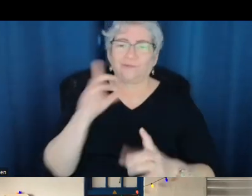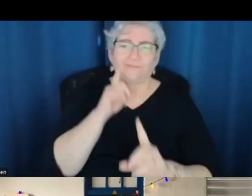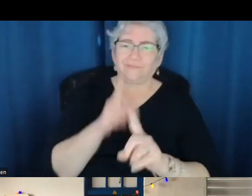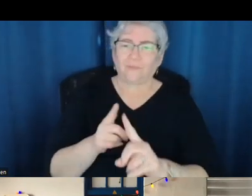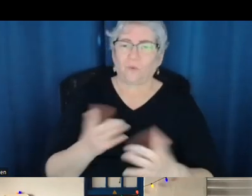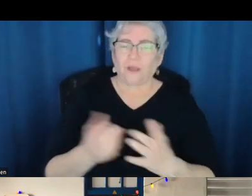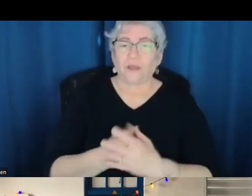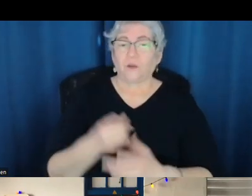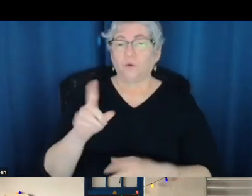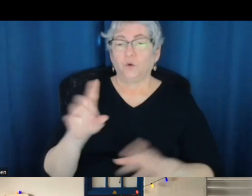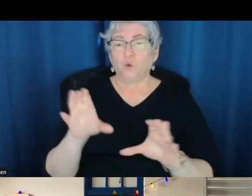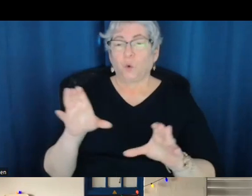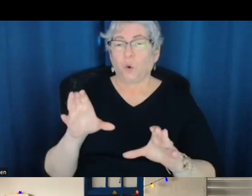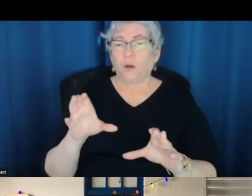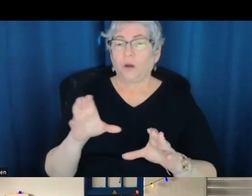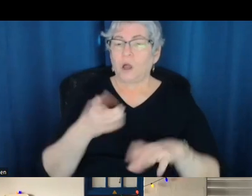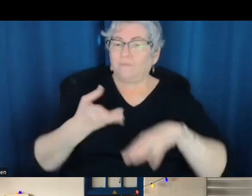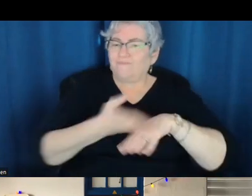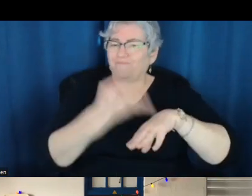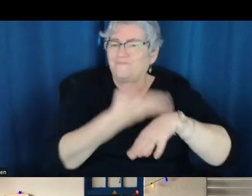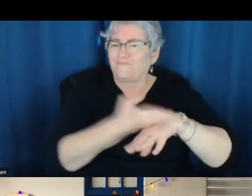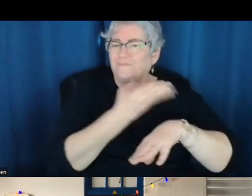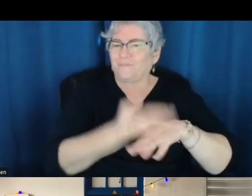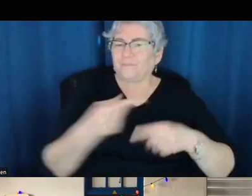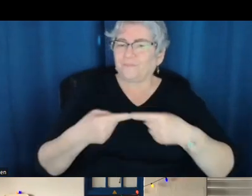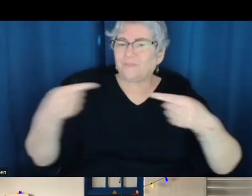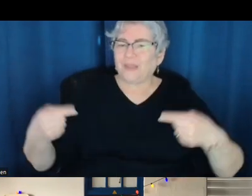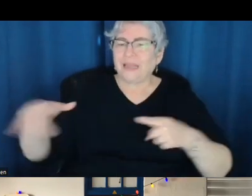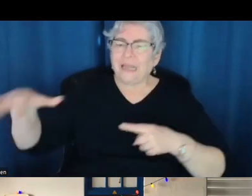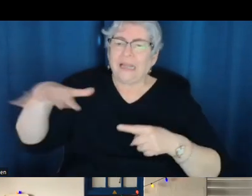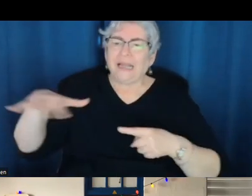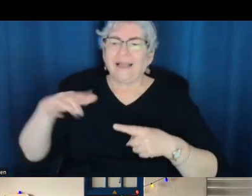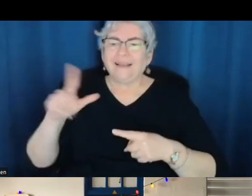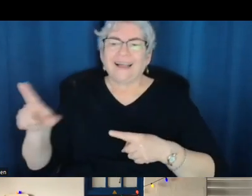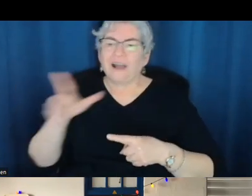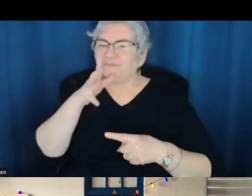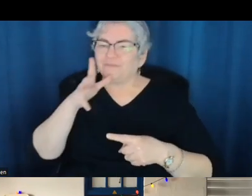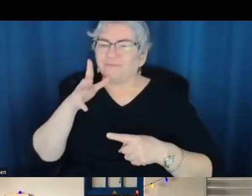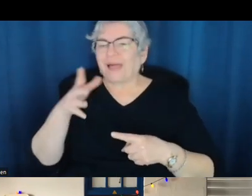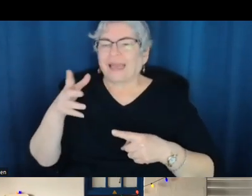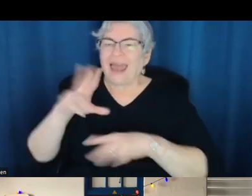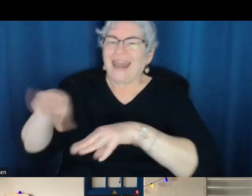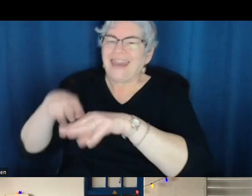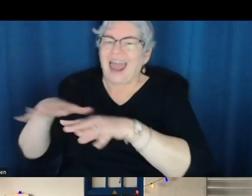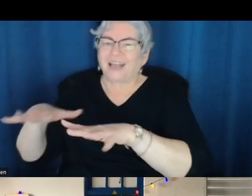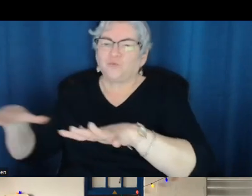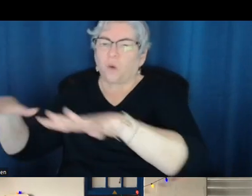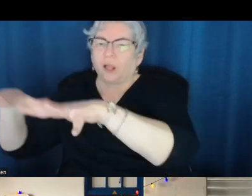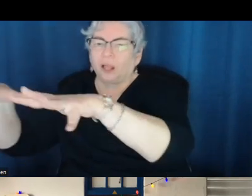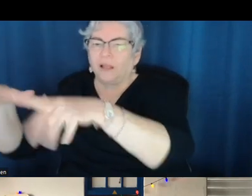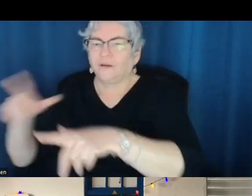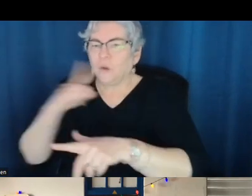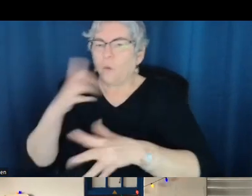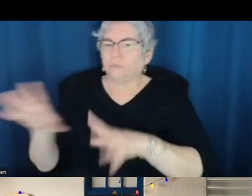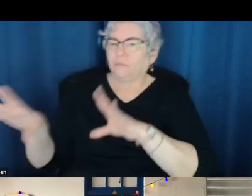You know, if you're doing a restoration or you're adjacent to a natural area, you may wish to choose species of local